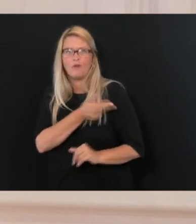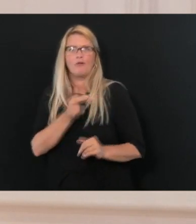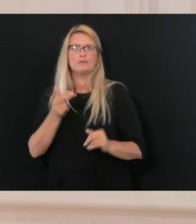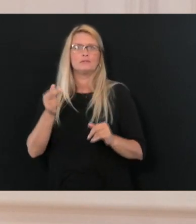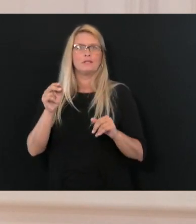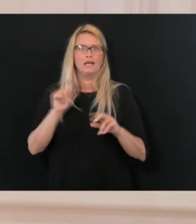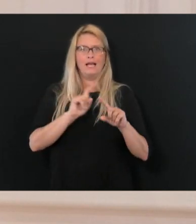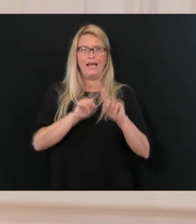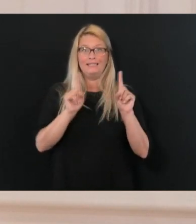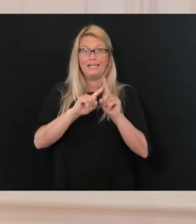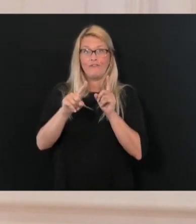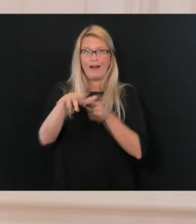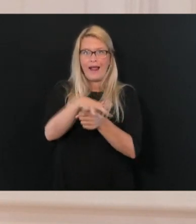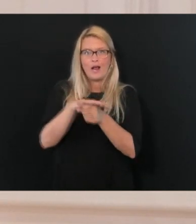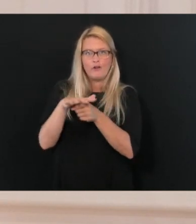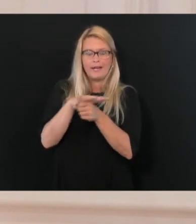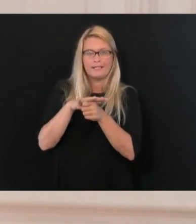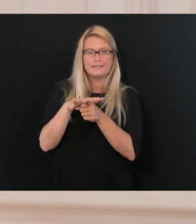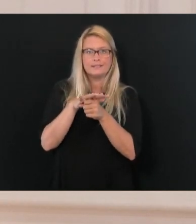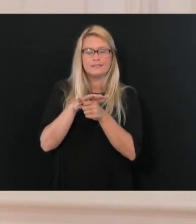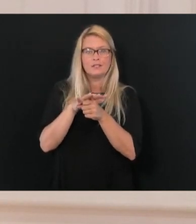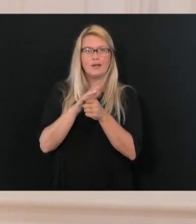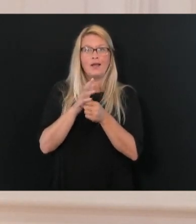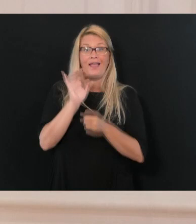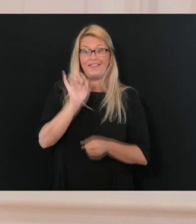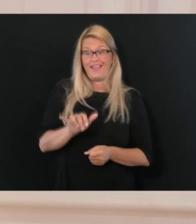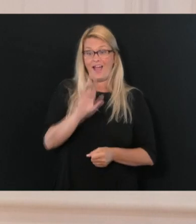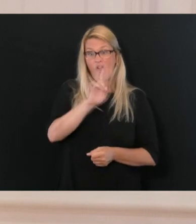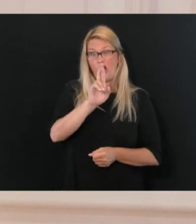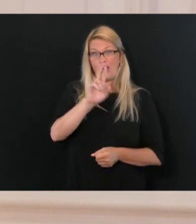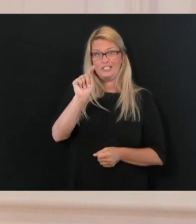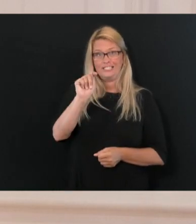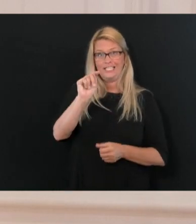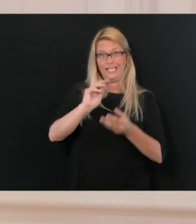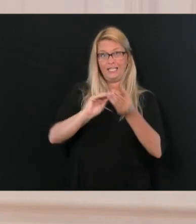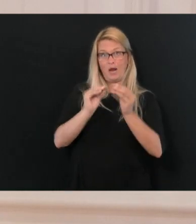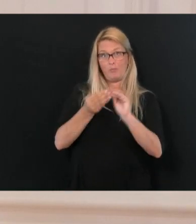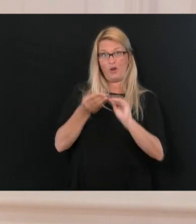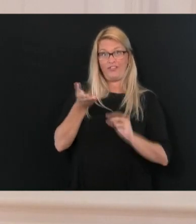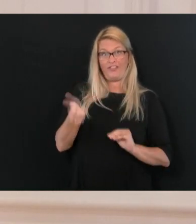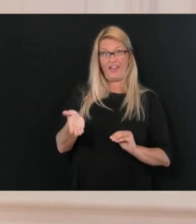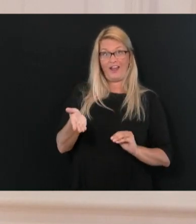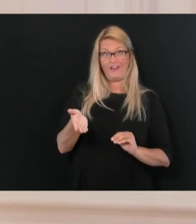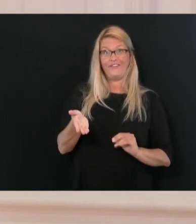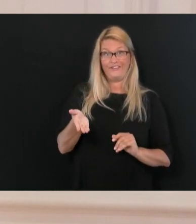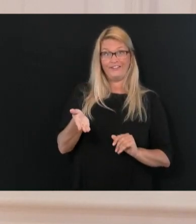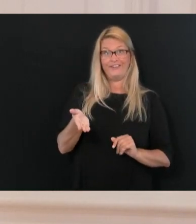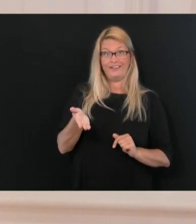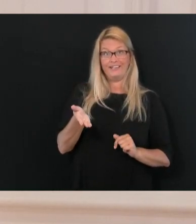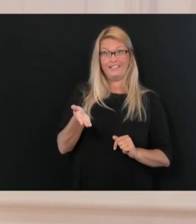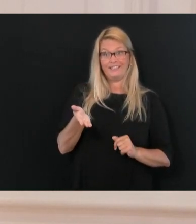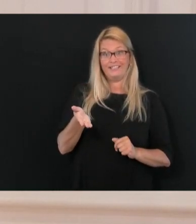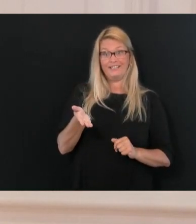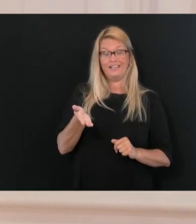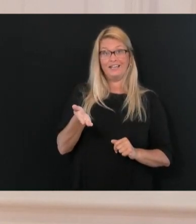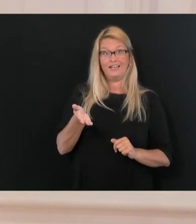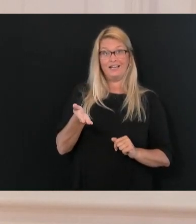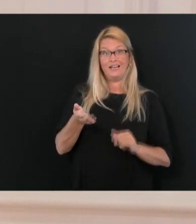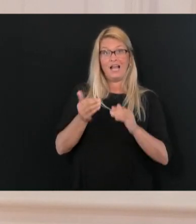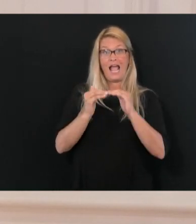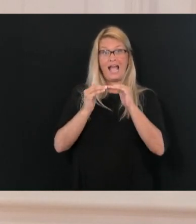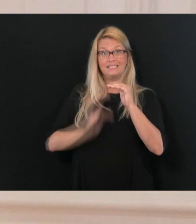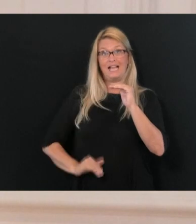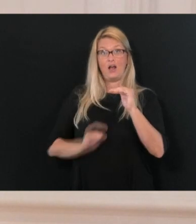outbreak areas, that we see that RT value has the bottom part of that, the lower limits has gone under